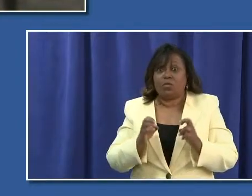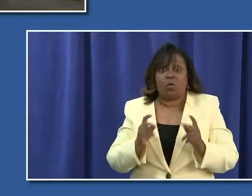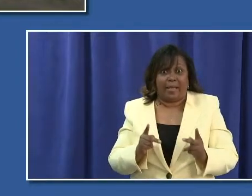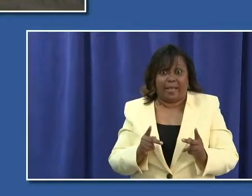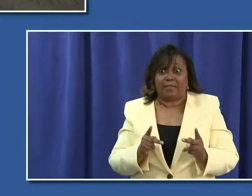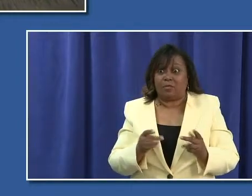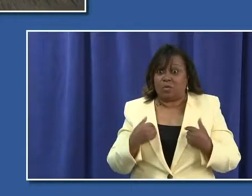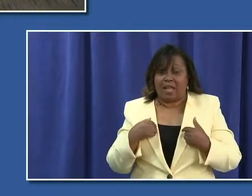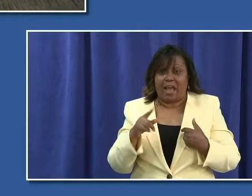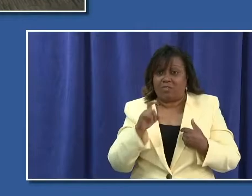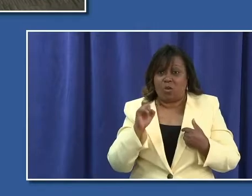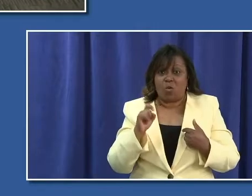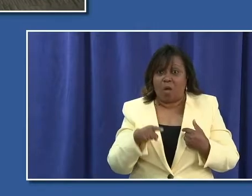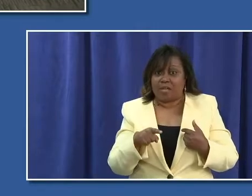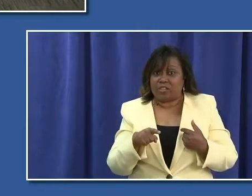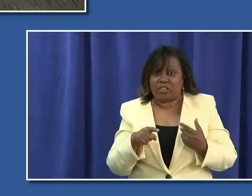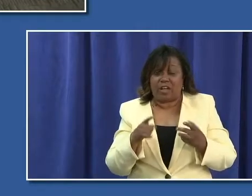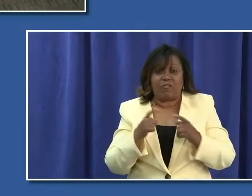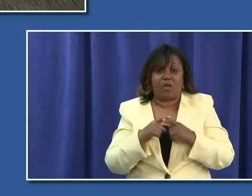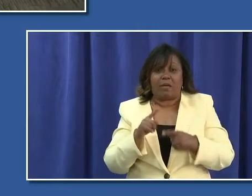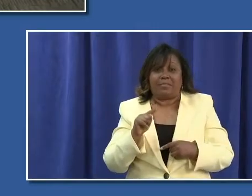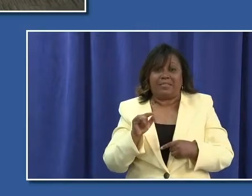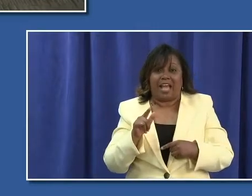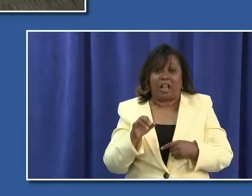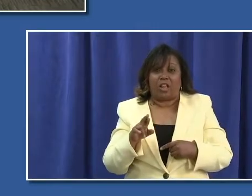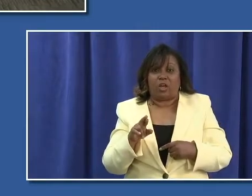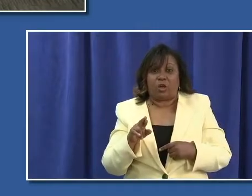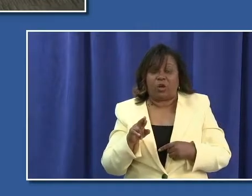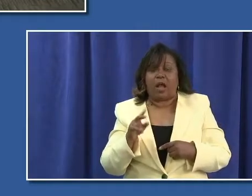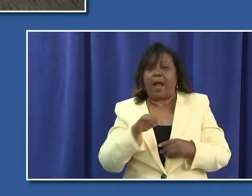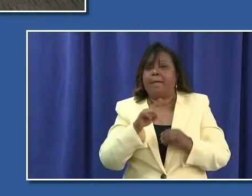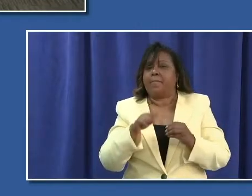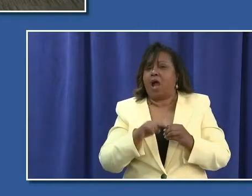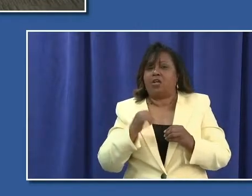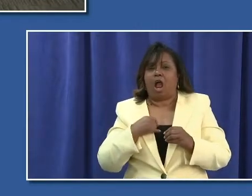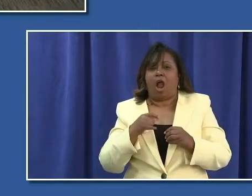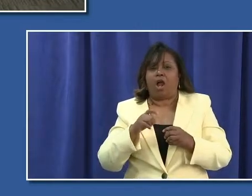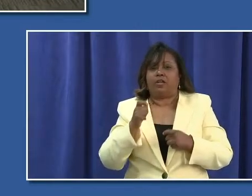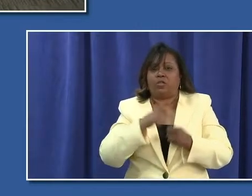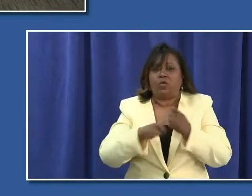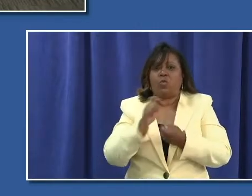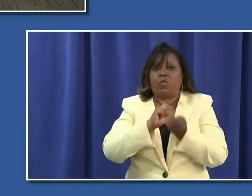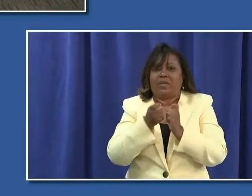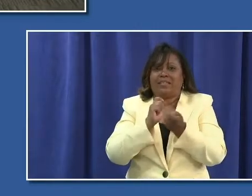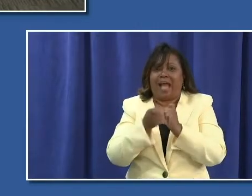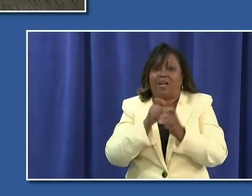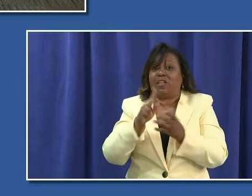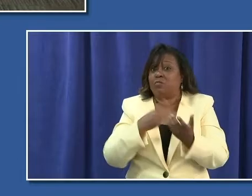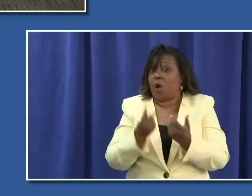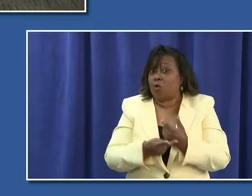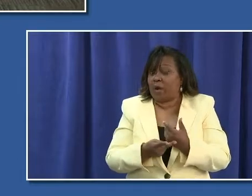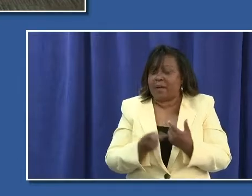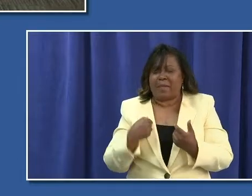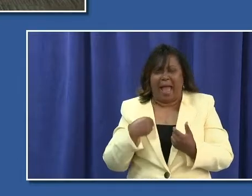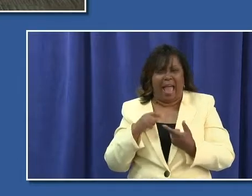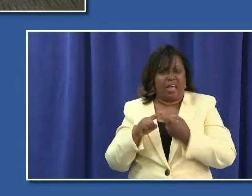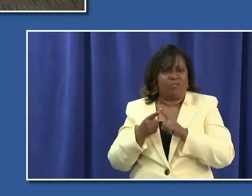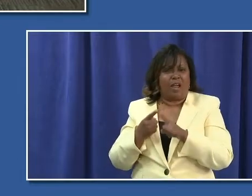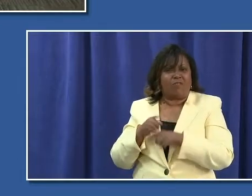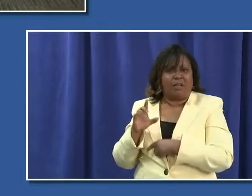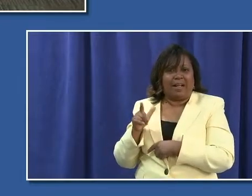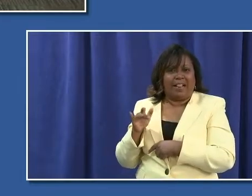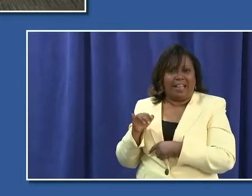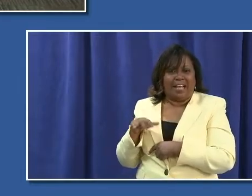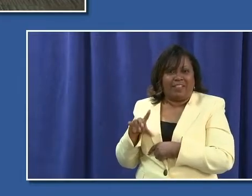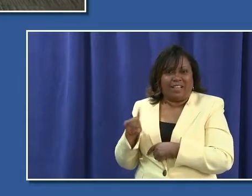Okay, we have a question from Taylor Classman about our recycling program. Sure. I had a friend from